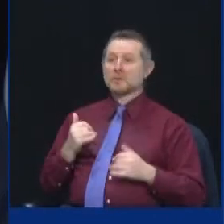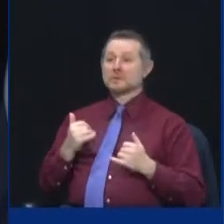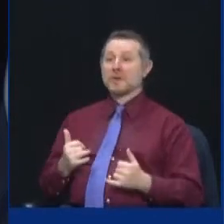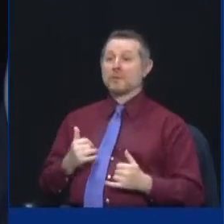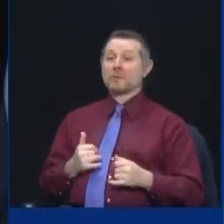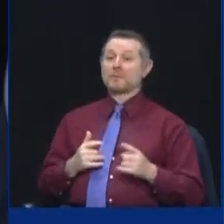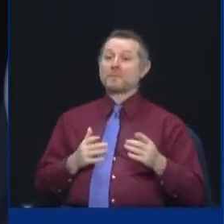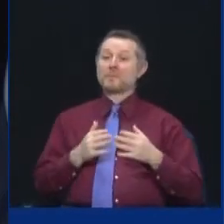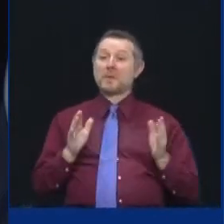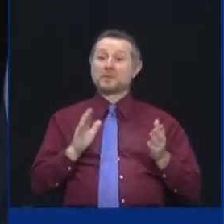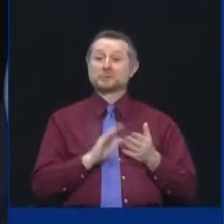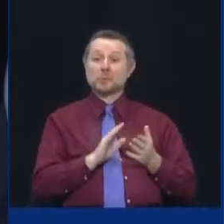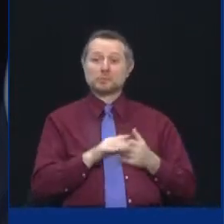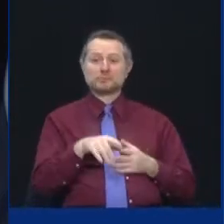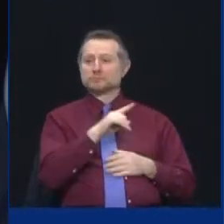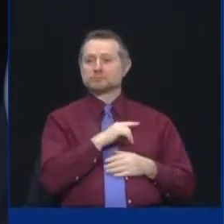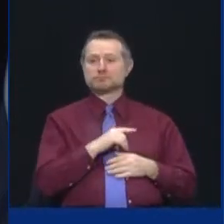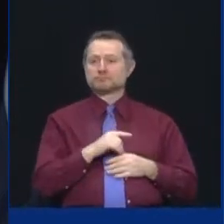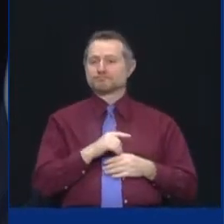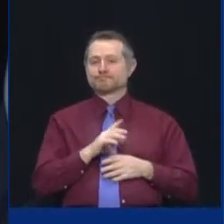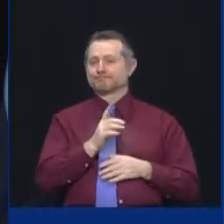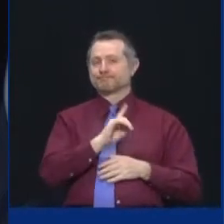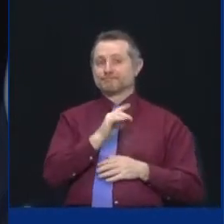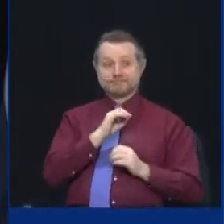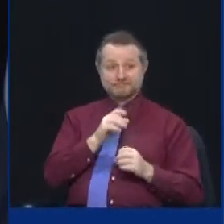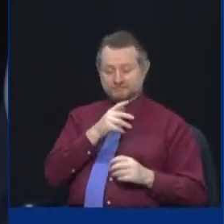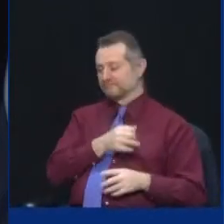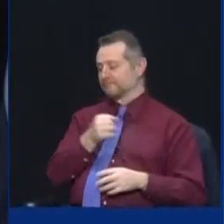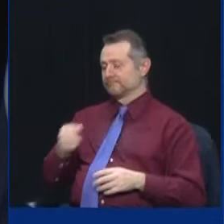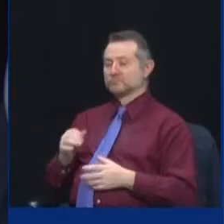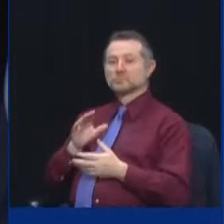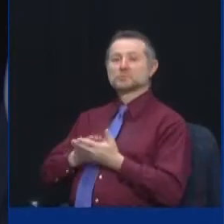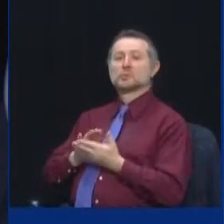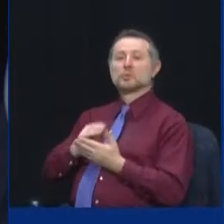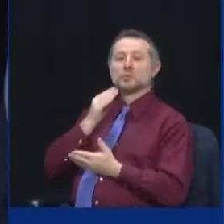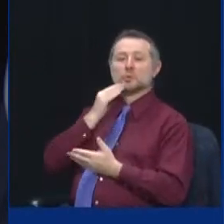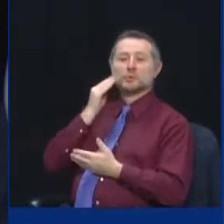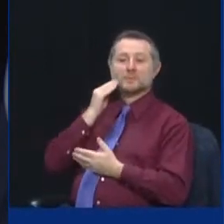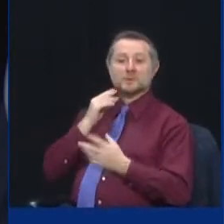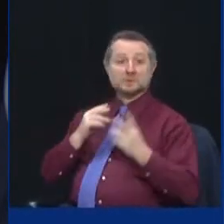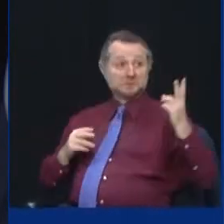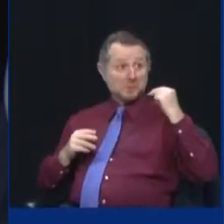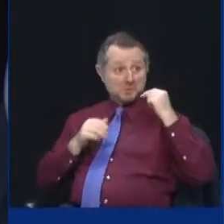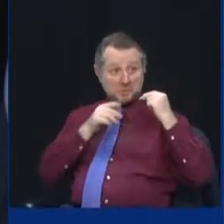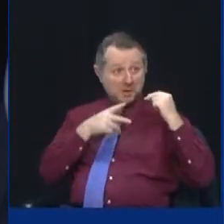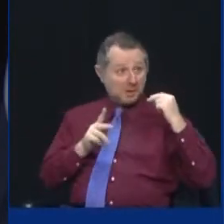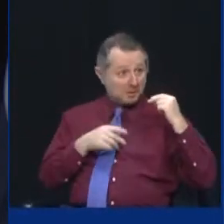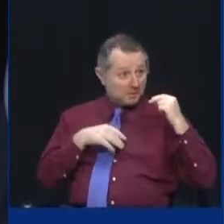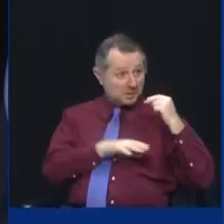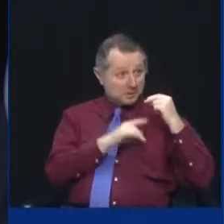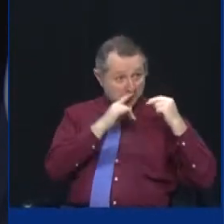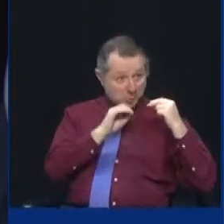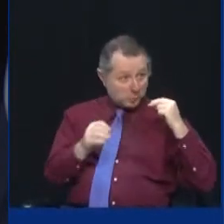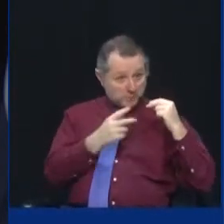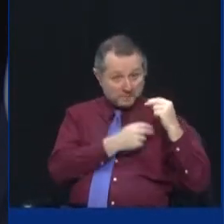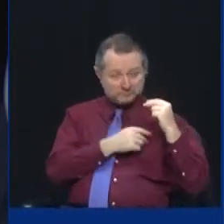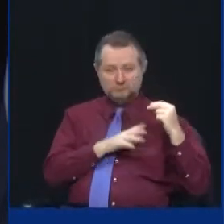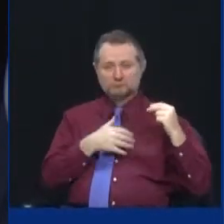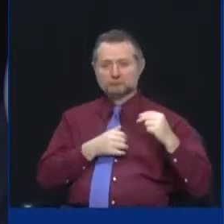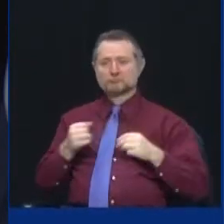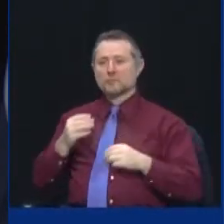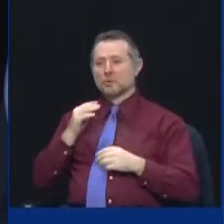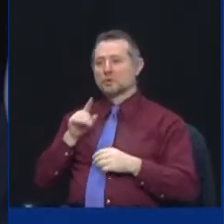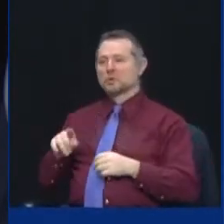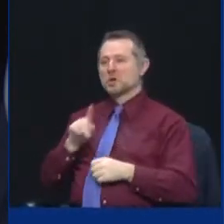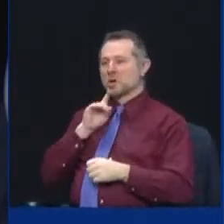their children because they couldn't send their children to school. That is how committed they are to their theory